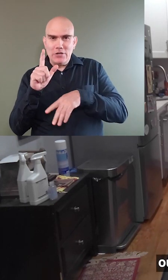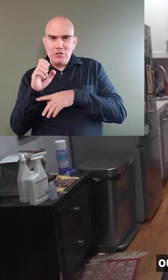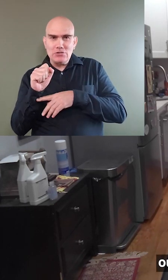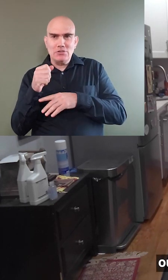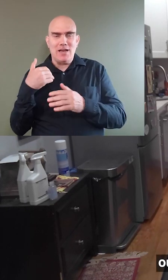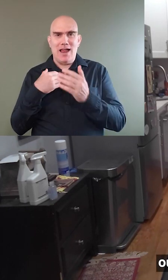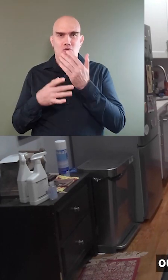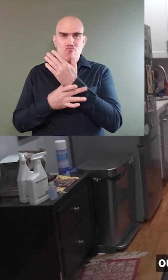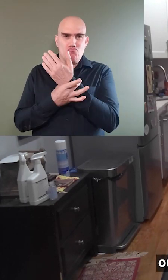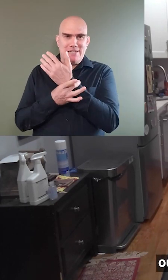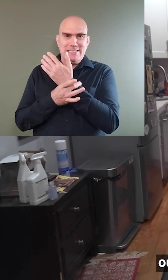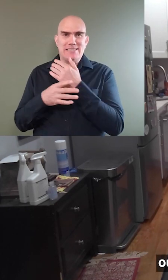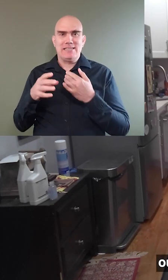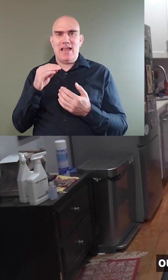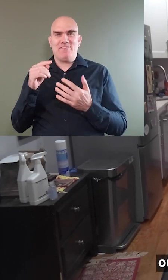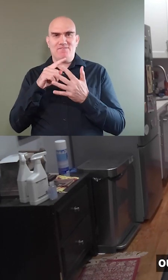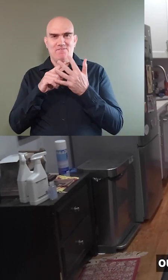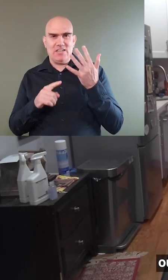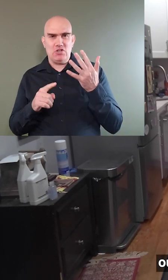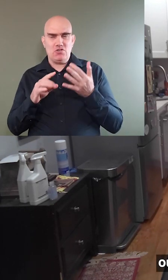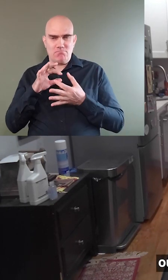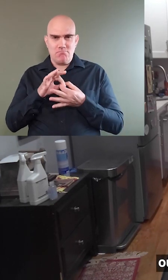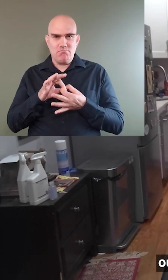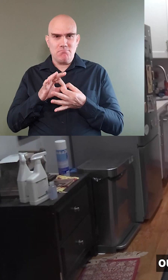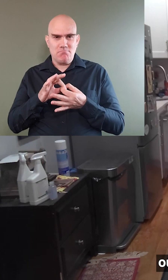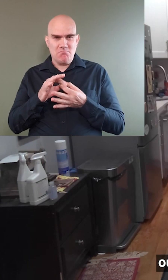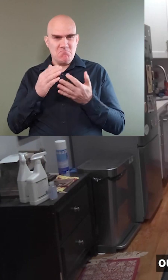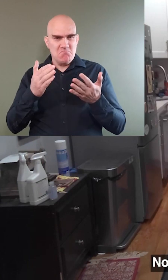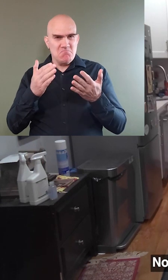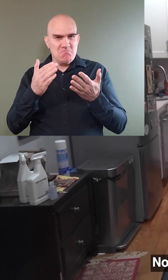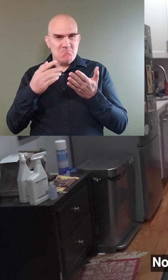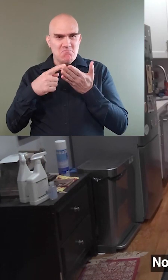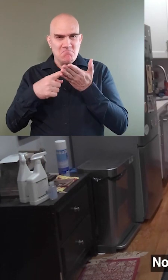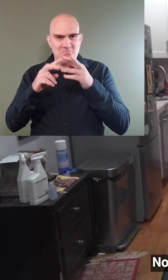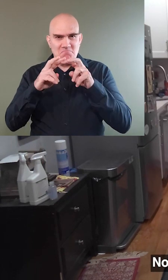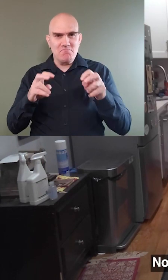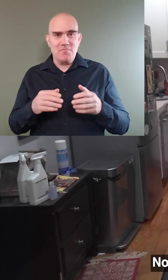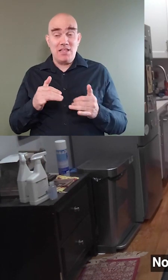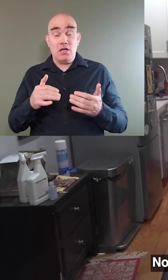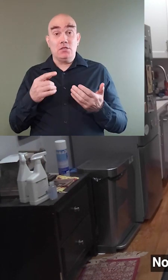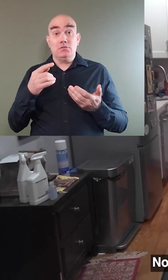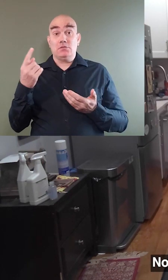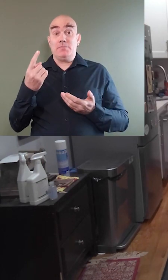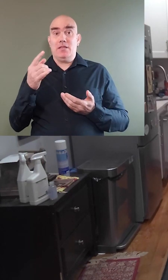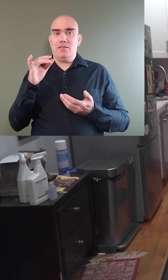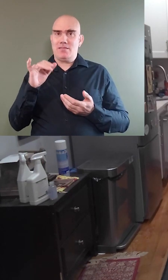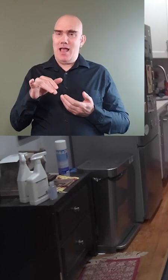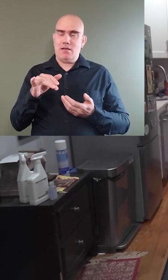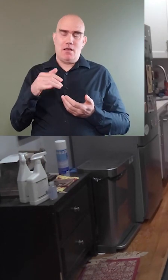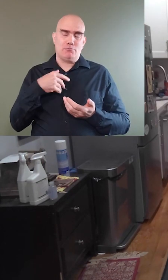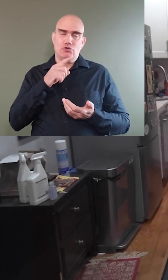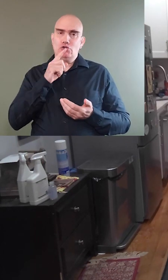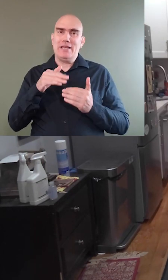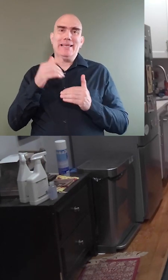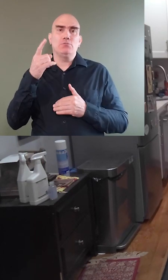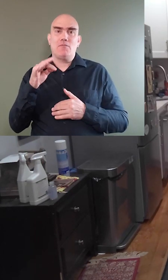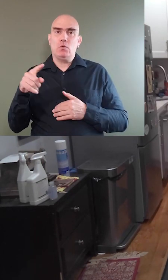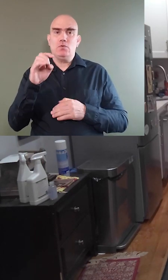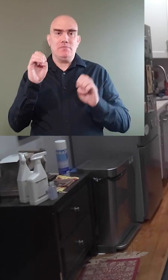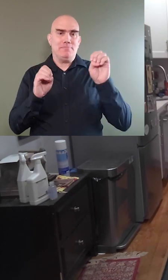our wrists, and our fingers. Now, something that I'm sure at least one of